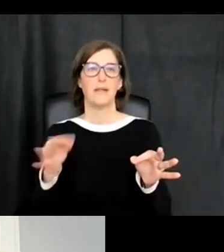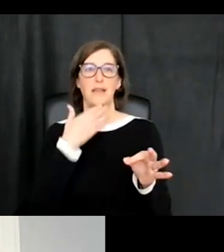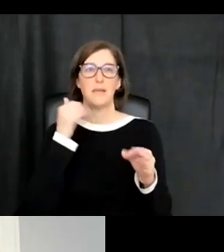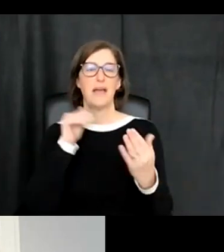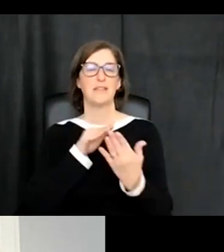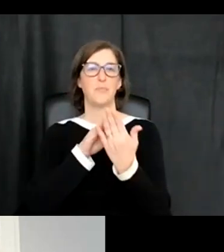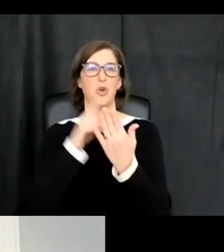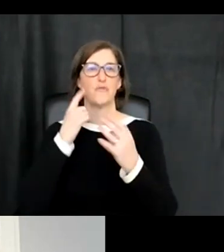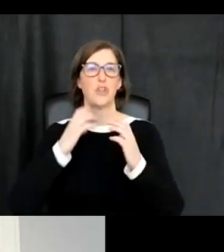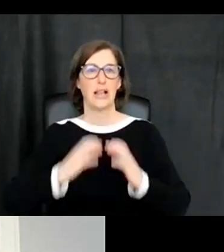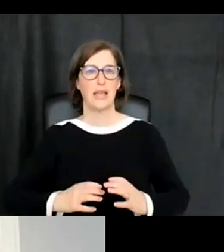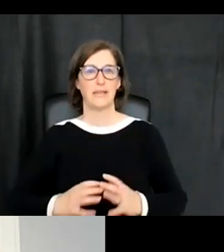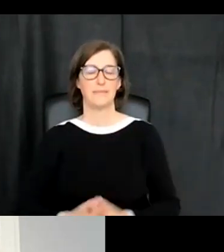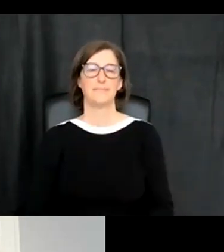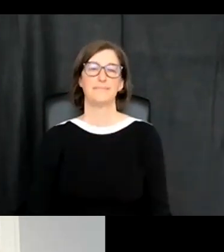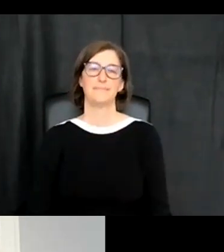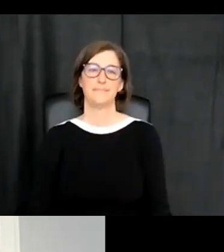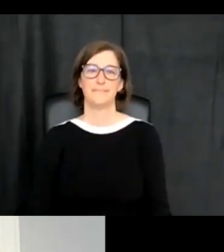the client.